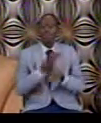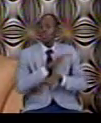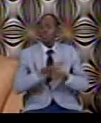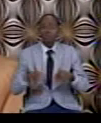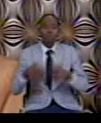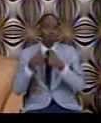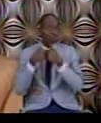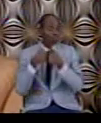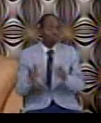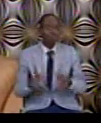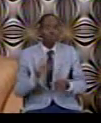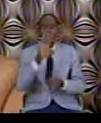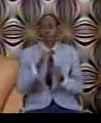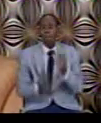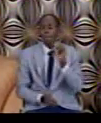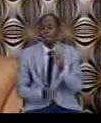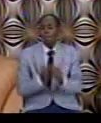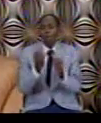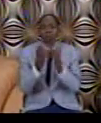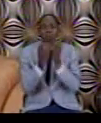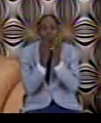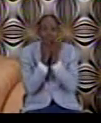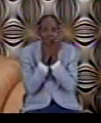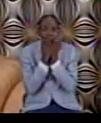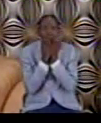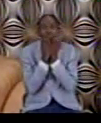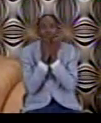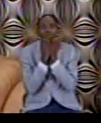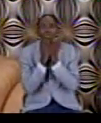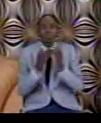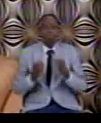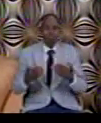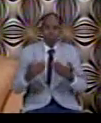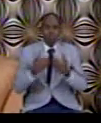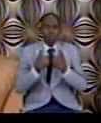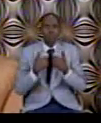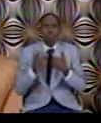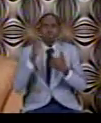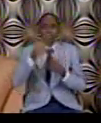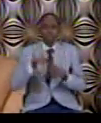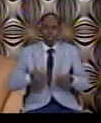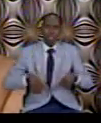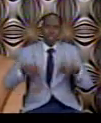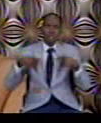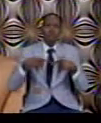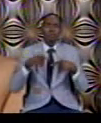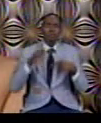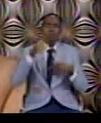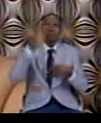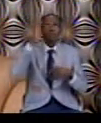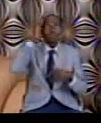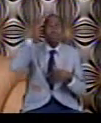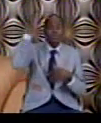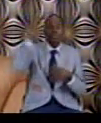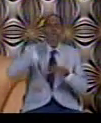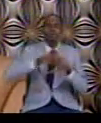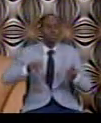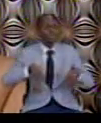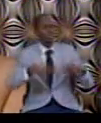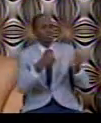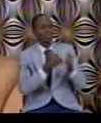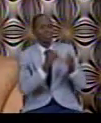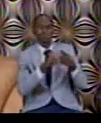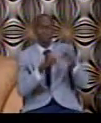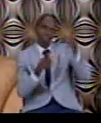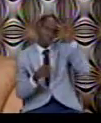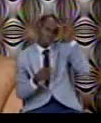precious possession, your life, your heart, your destiny. Don't toss it to the devil. And don't throw